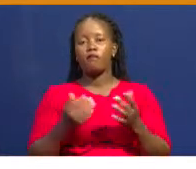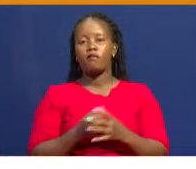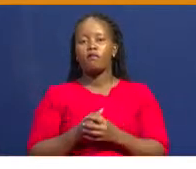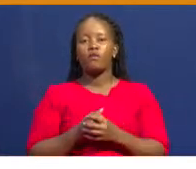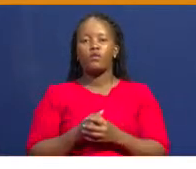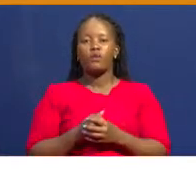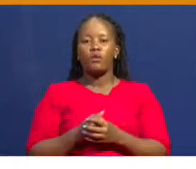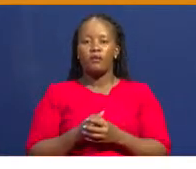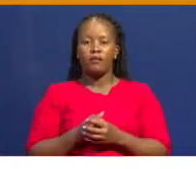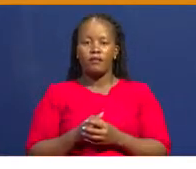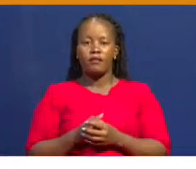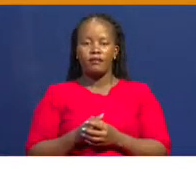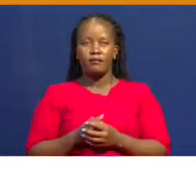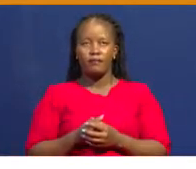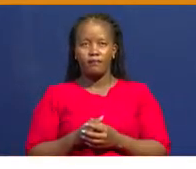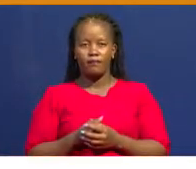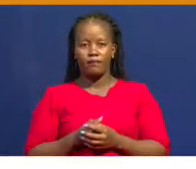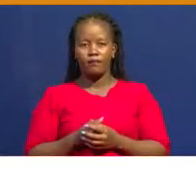the